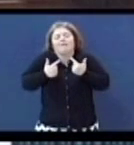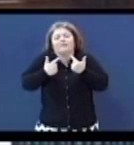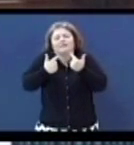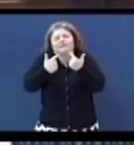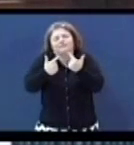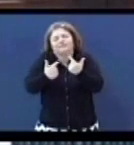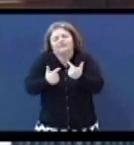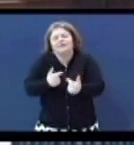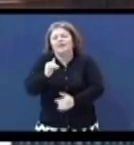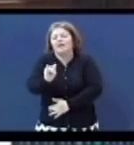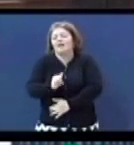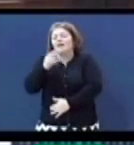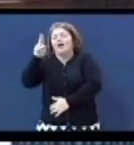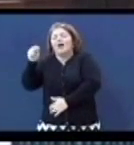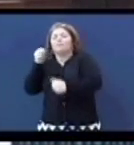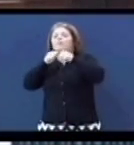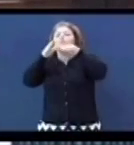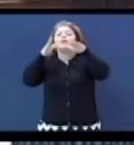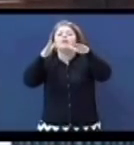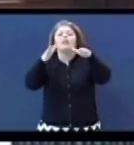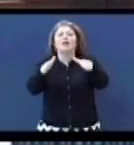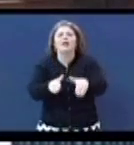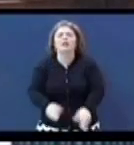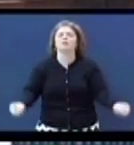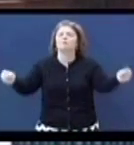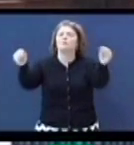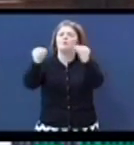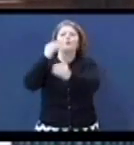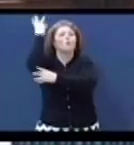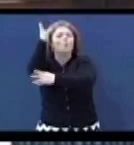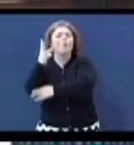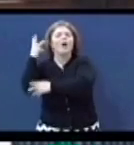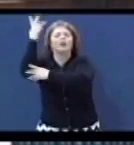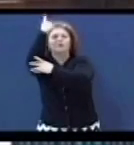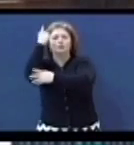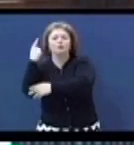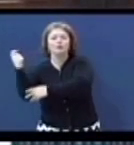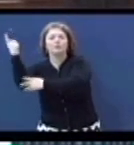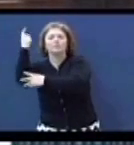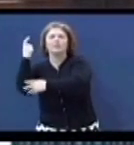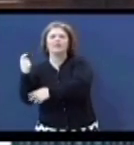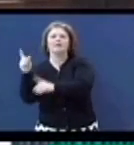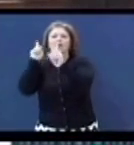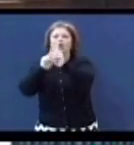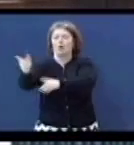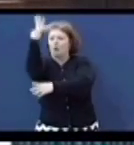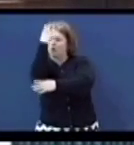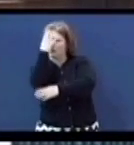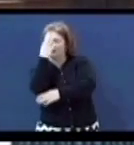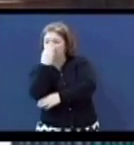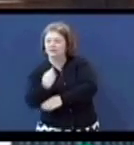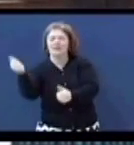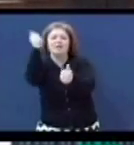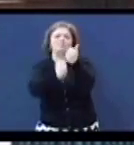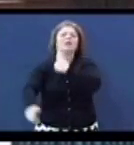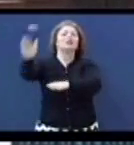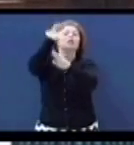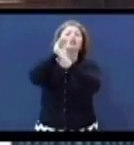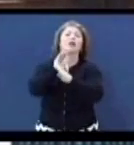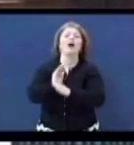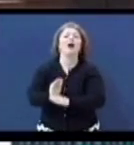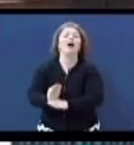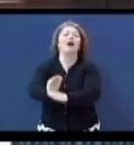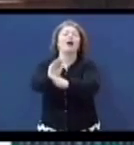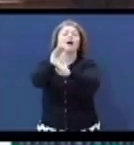life, I've been blessed beyond my wildest dreams. As I go to sleep